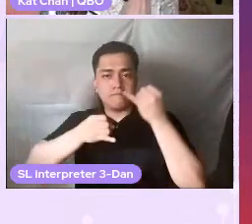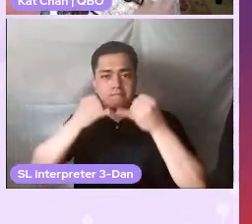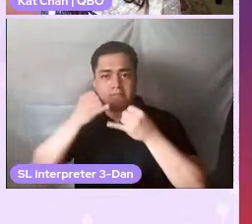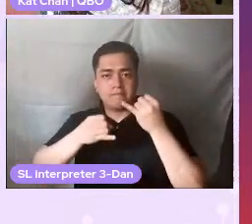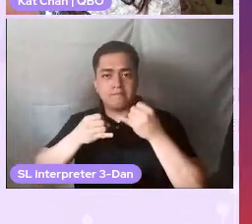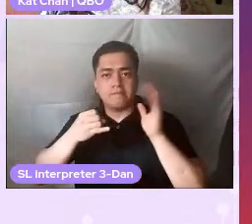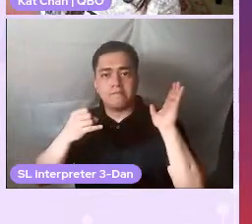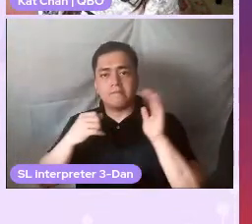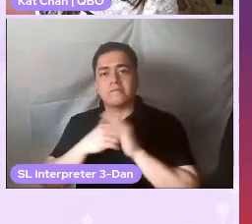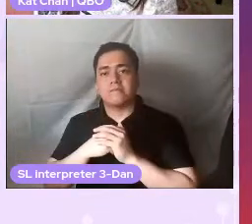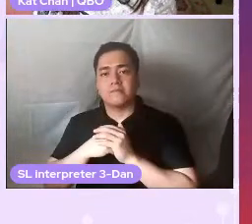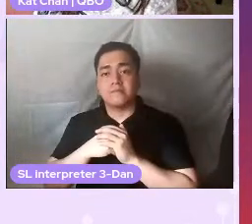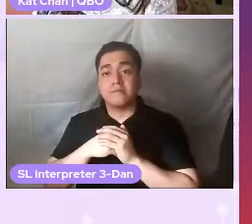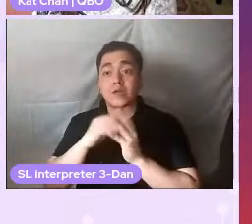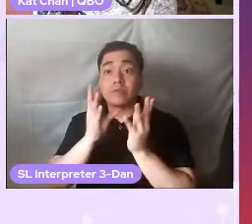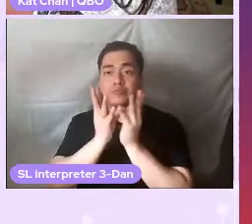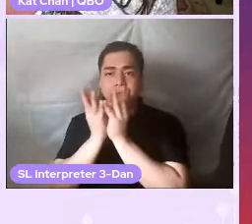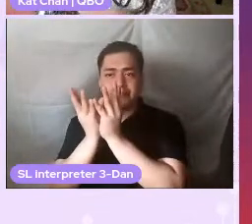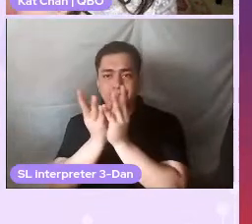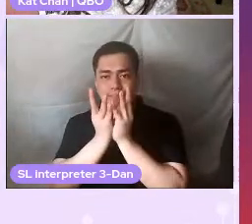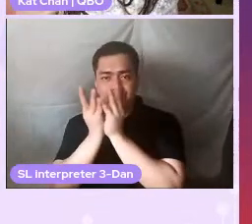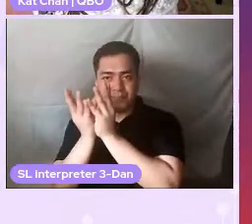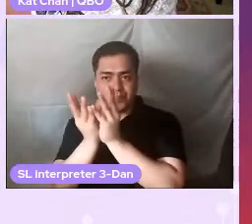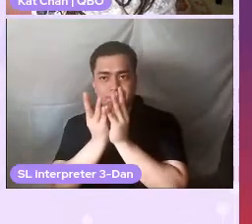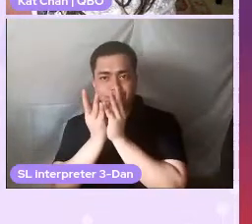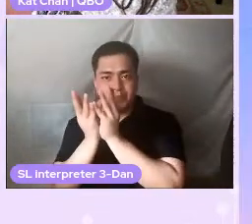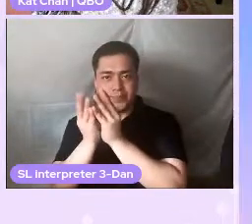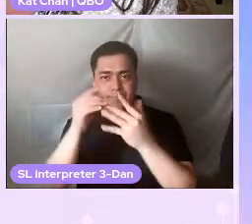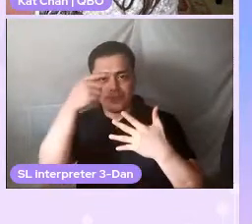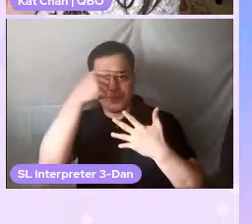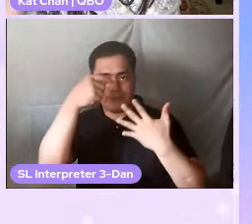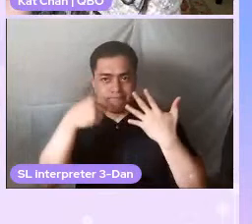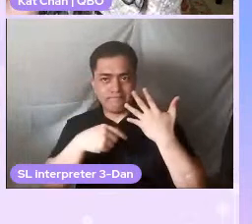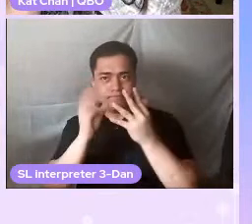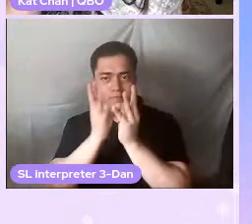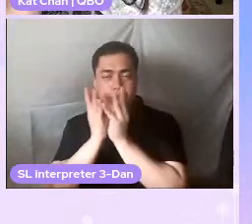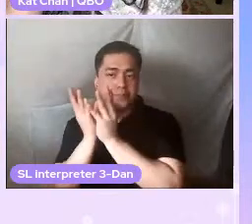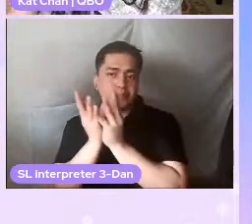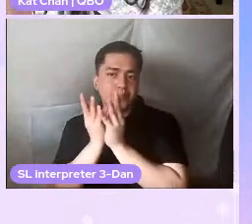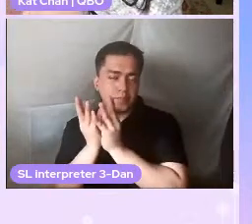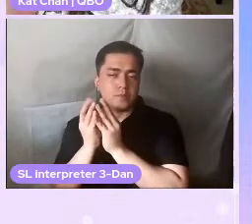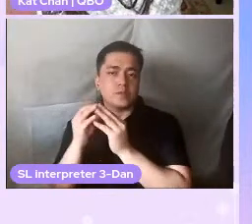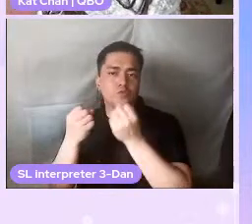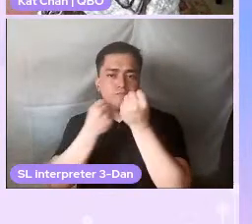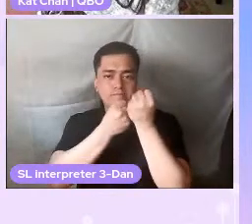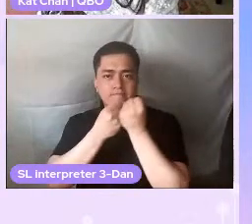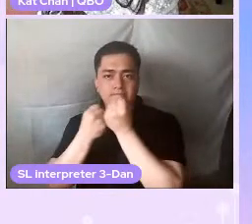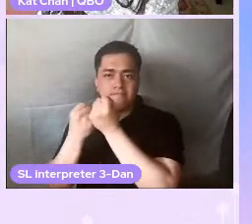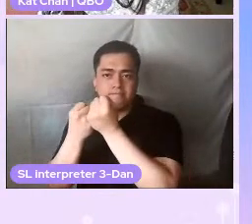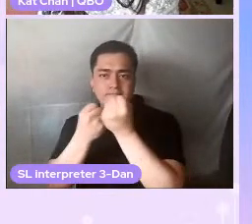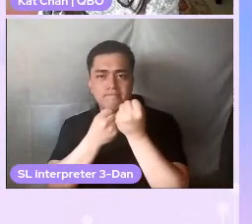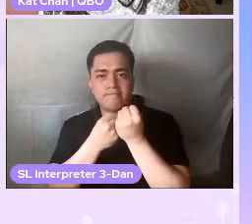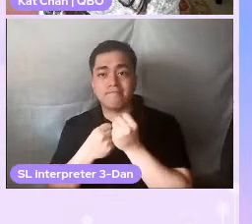no, building a community that can help women support each other. No? And this has been quite